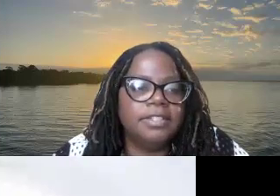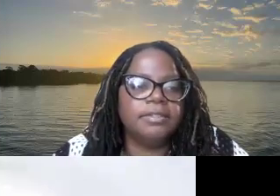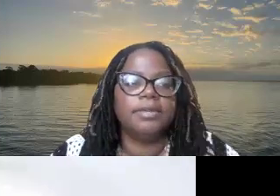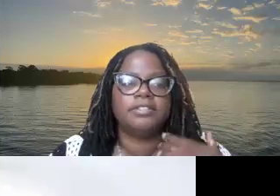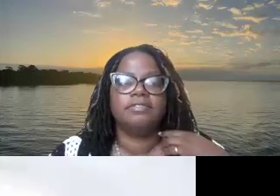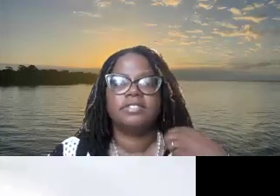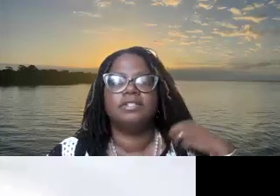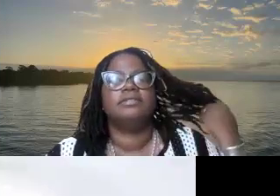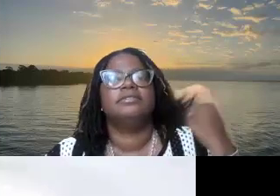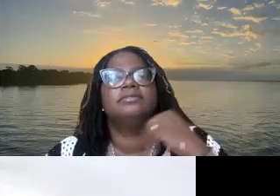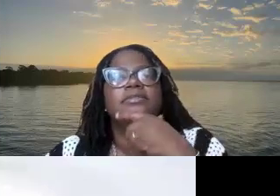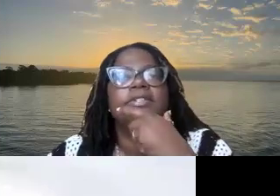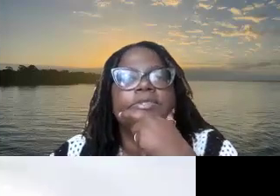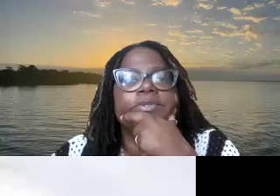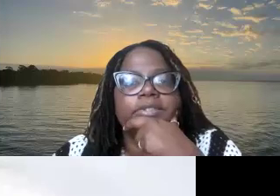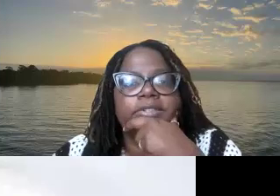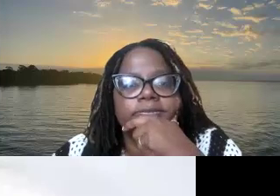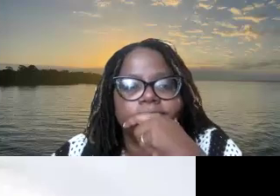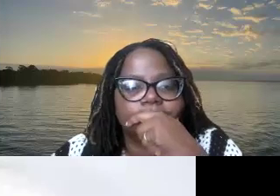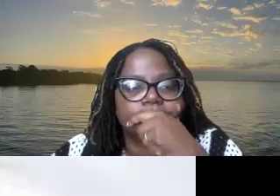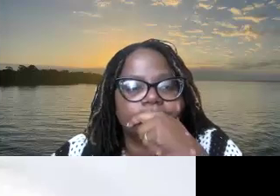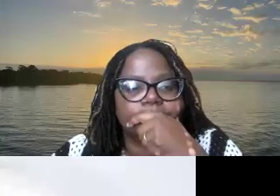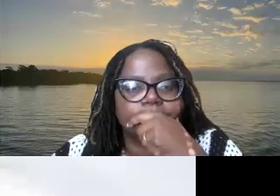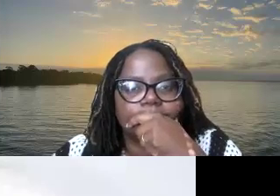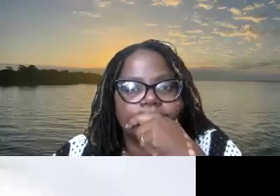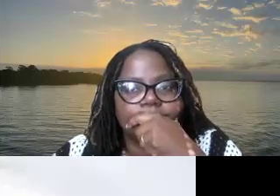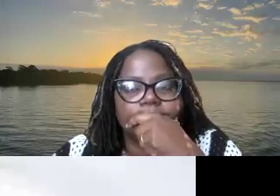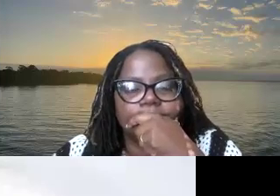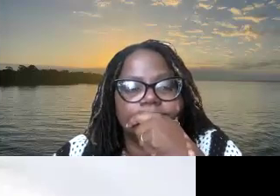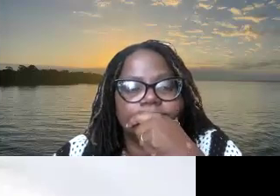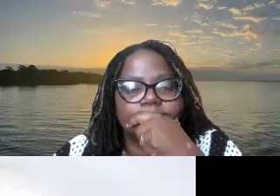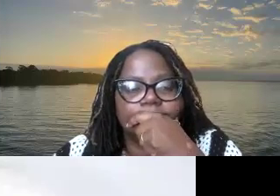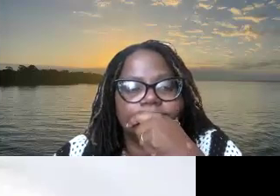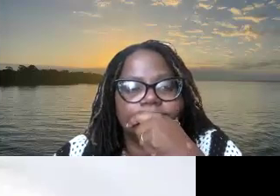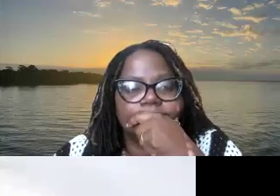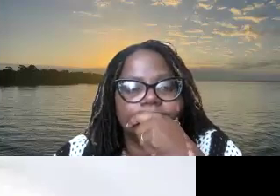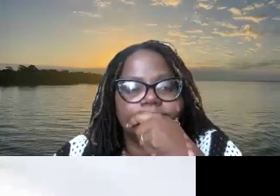encouraging, validating through active listening. Those are really good.